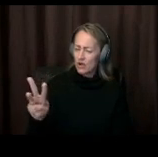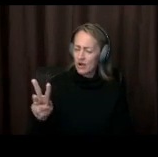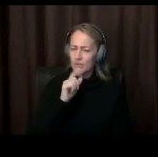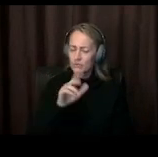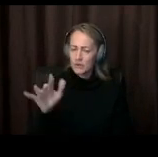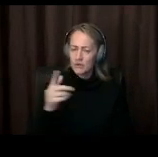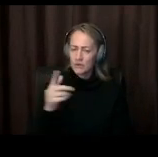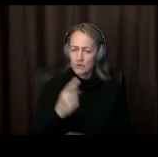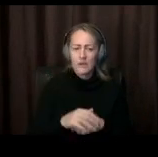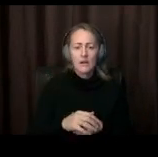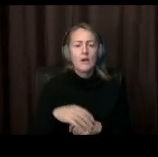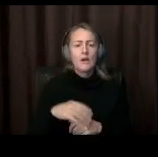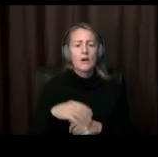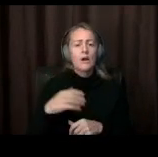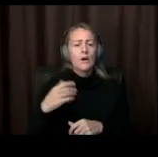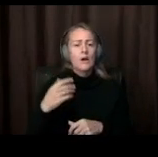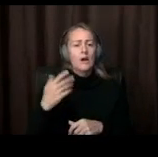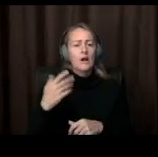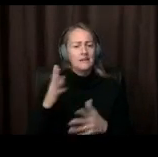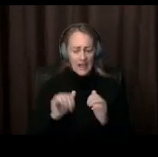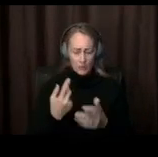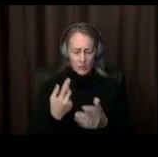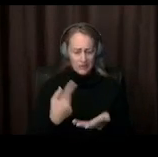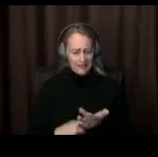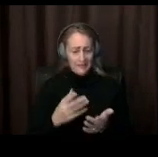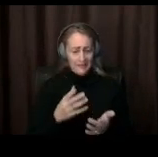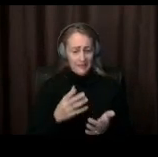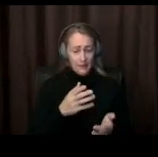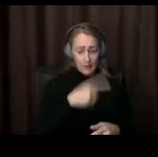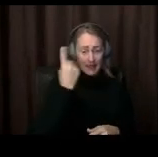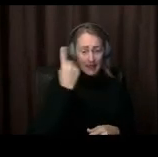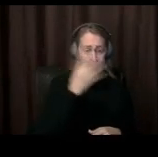the experiences of black men and of white women.